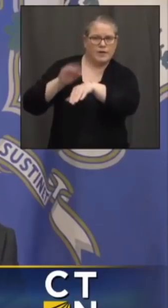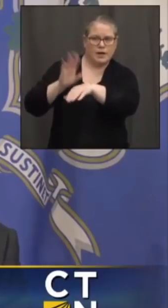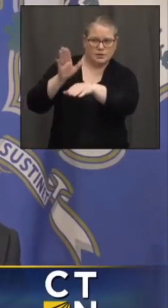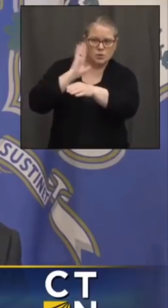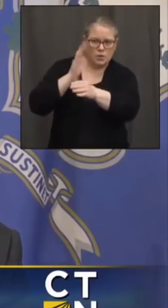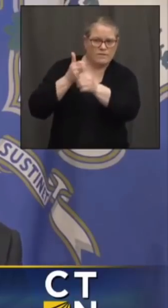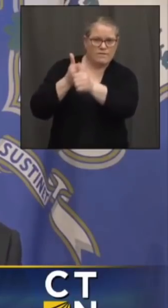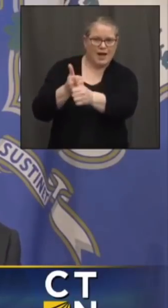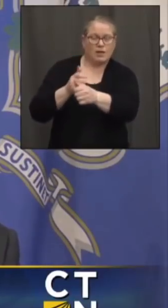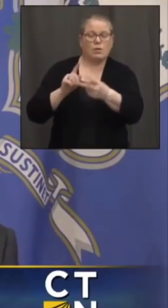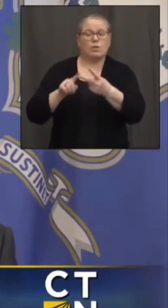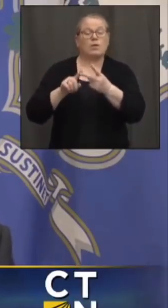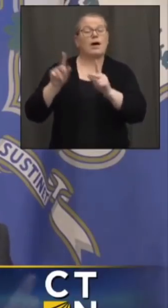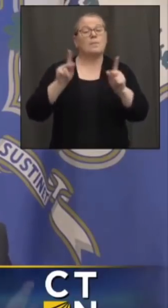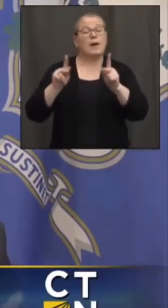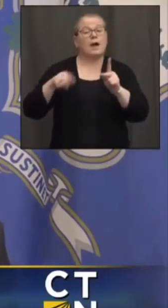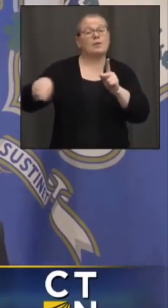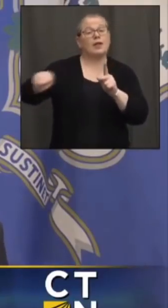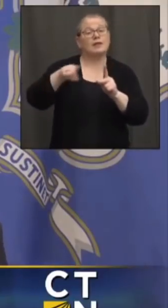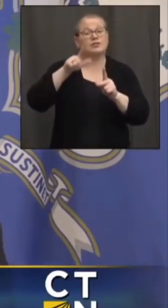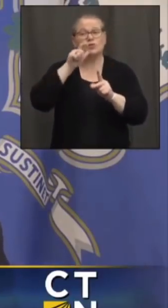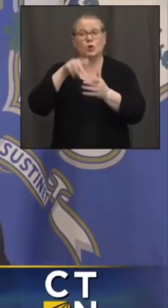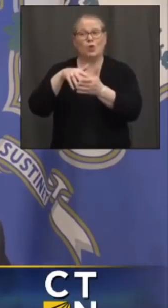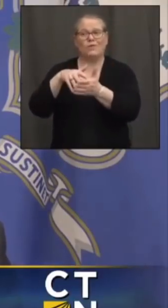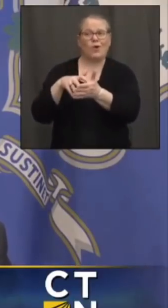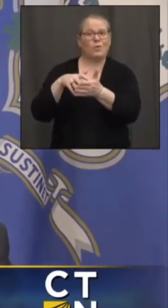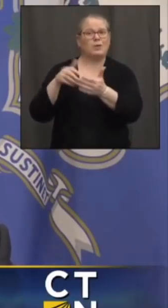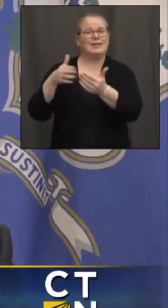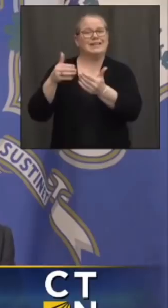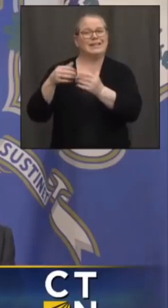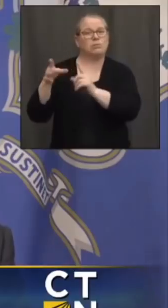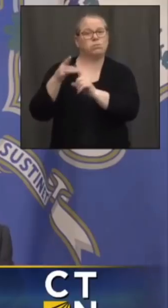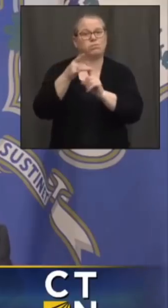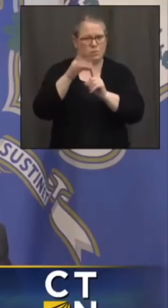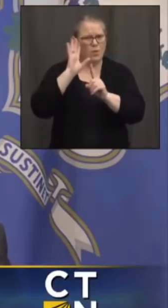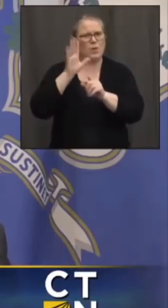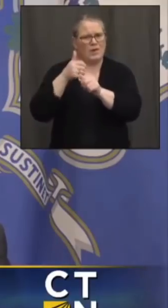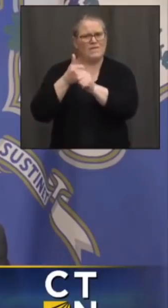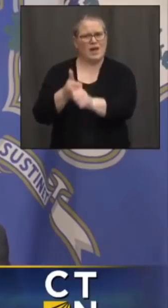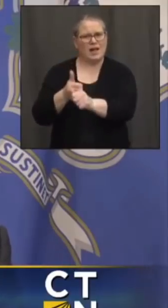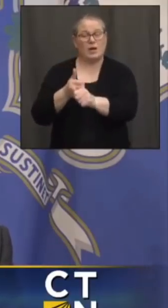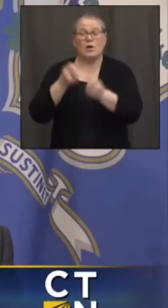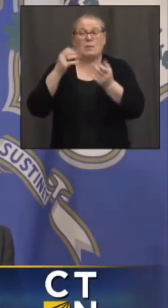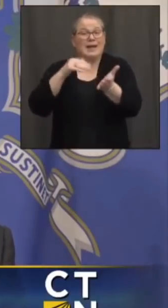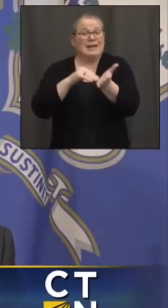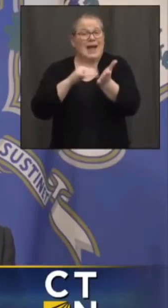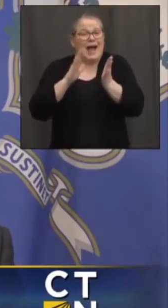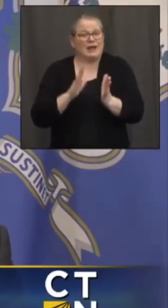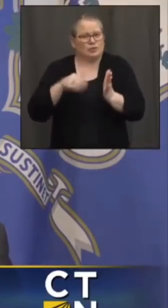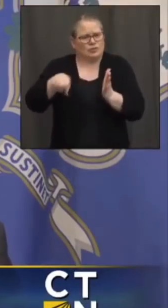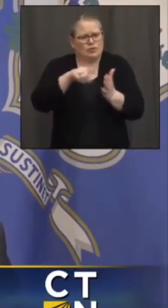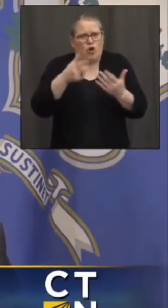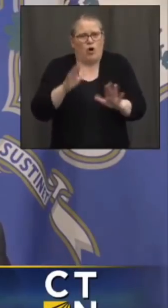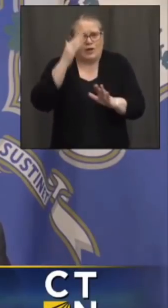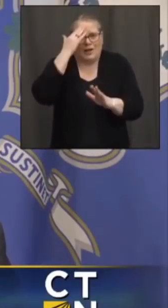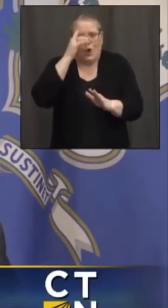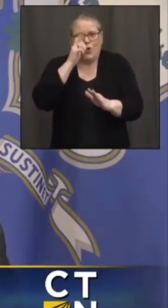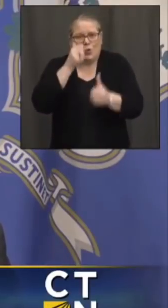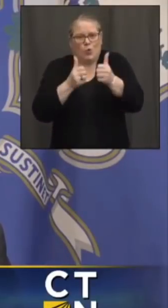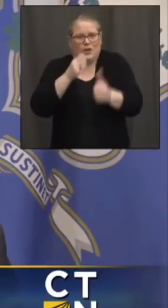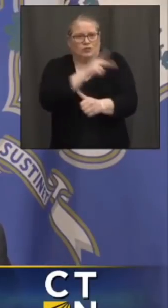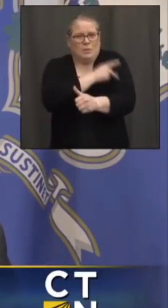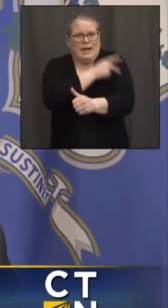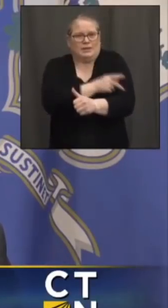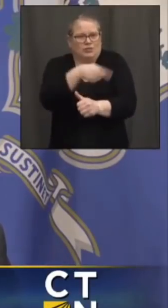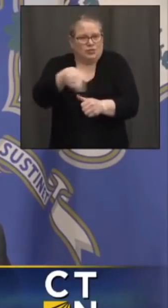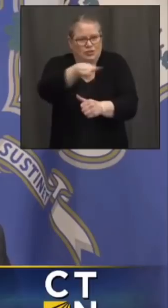populations. And the healthcare providers know many of their patients who do have comorbidities, so they'll be able to reach out, make sure those